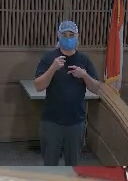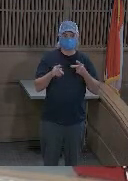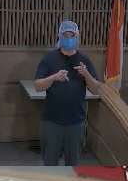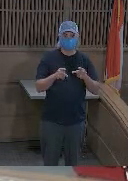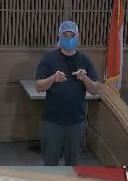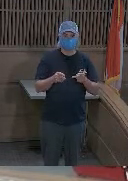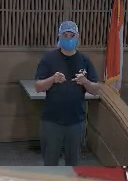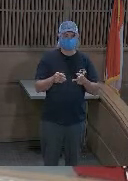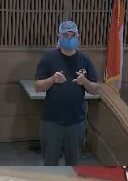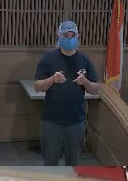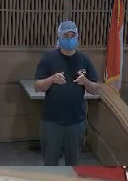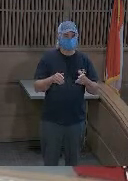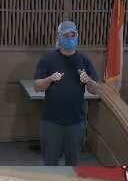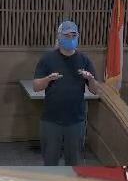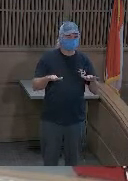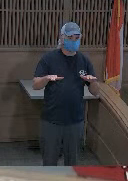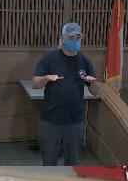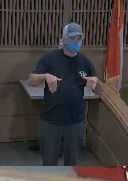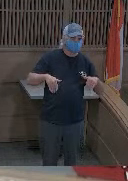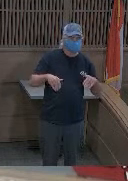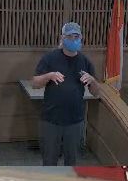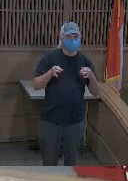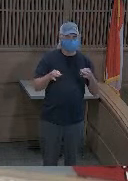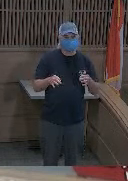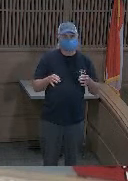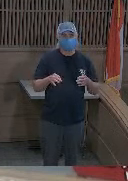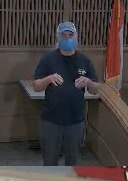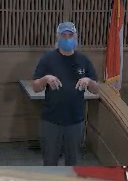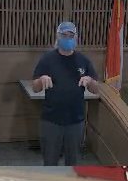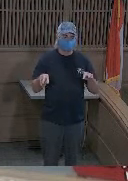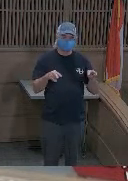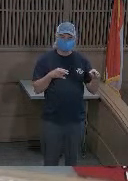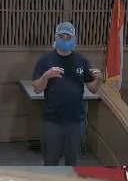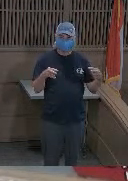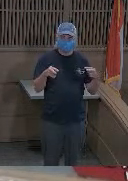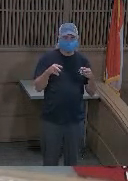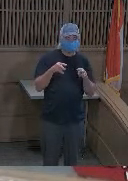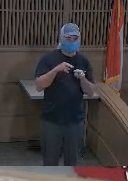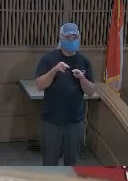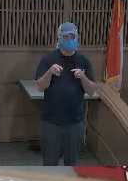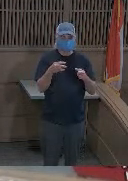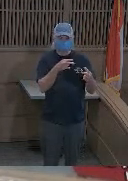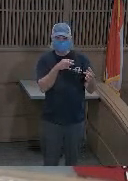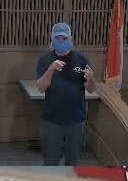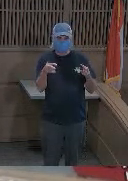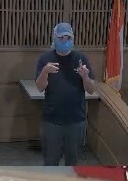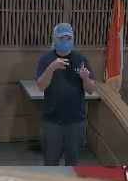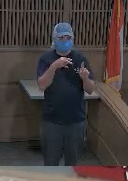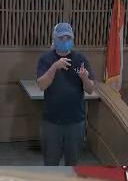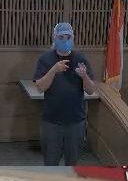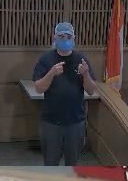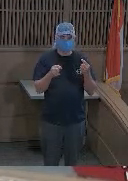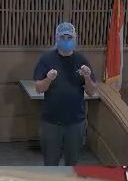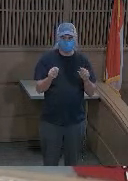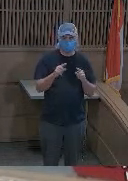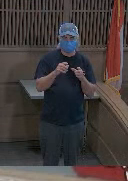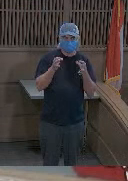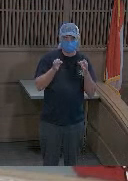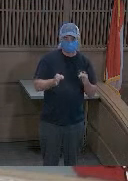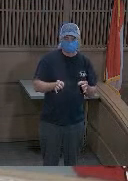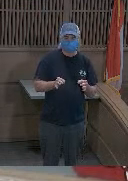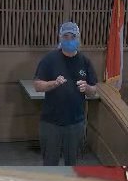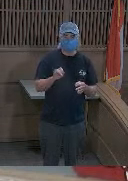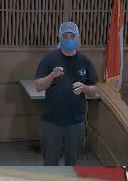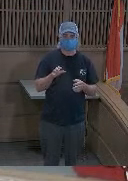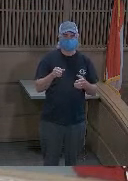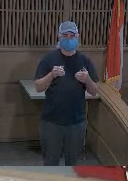not decided. They're looking at the vaccine from different angles. They're trying to make a decision. They're wrestling with it. And we know that